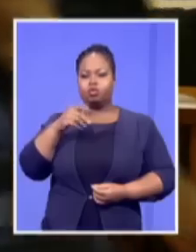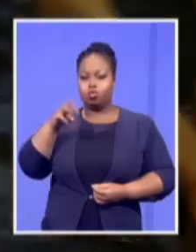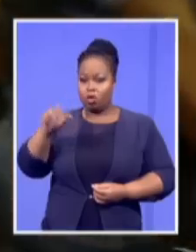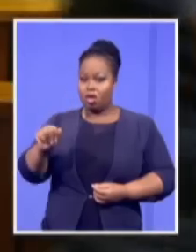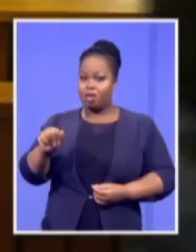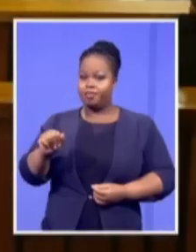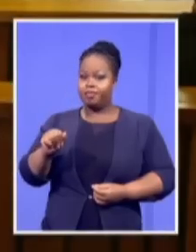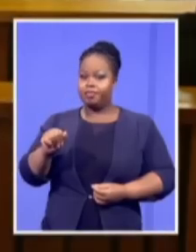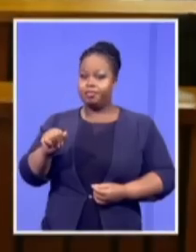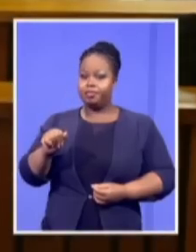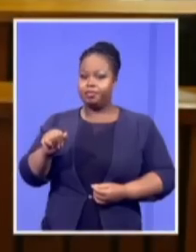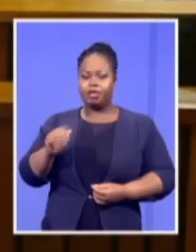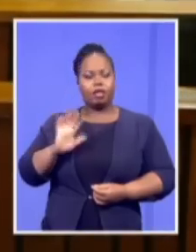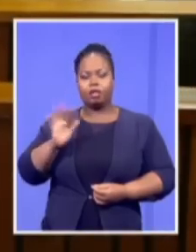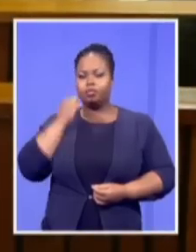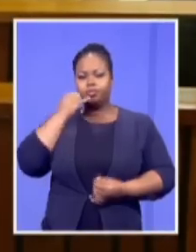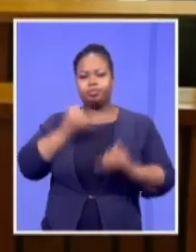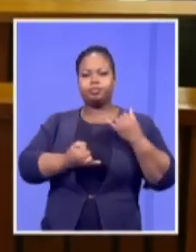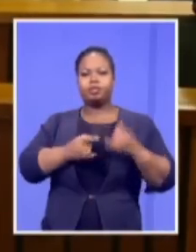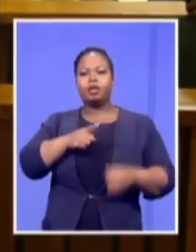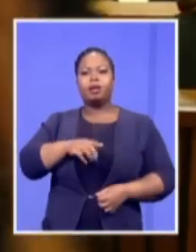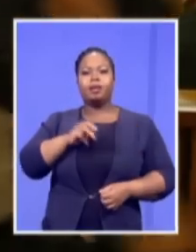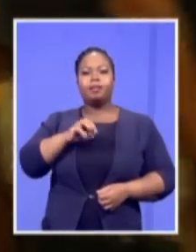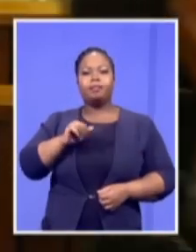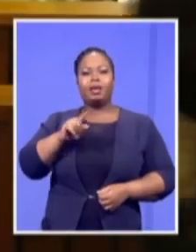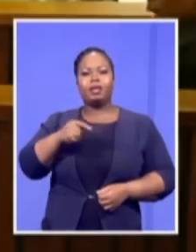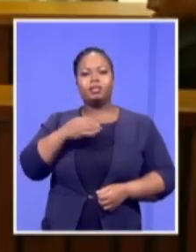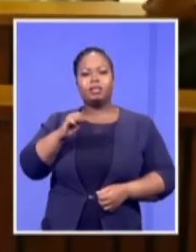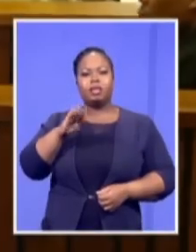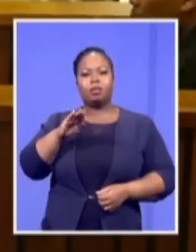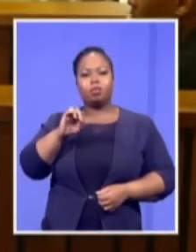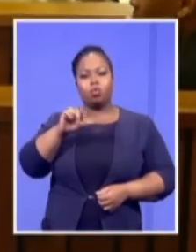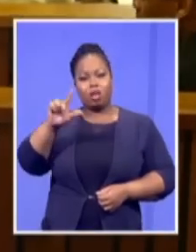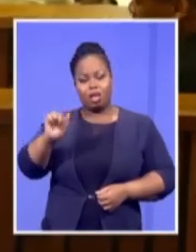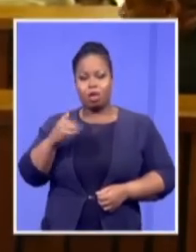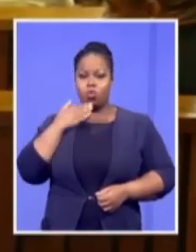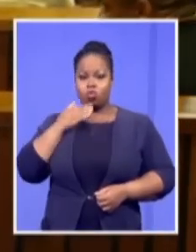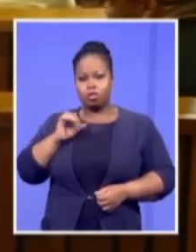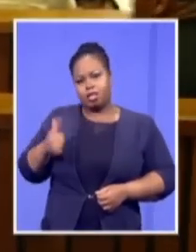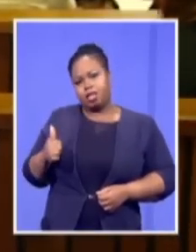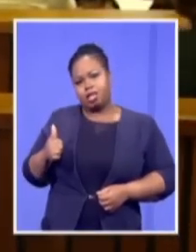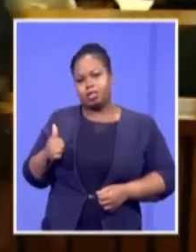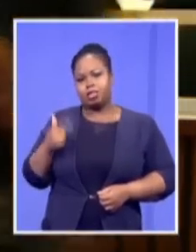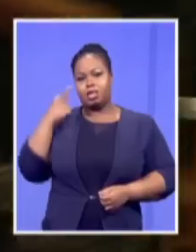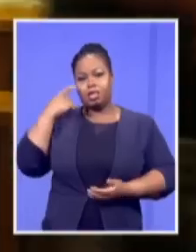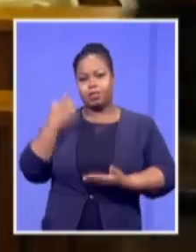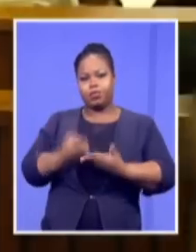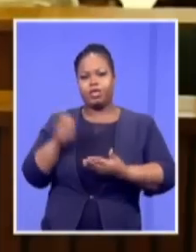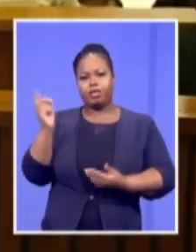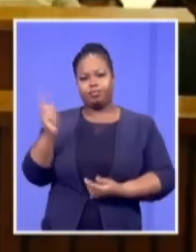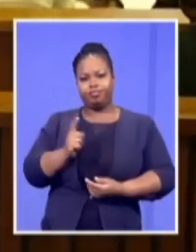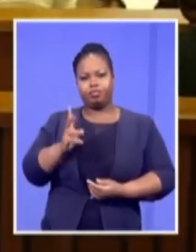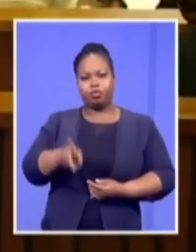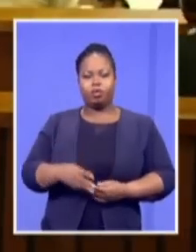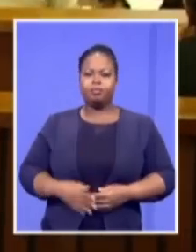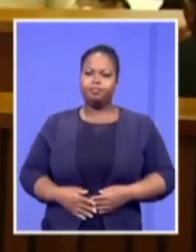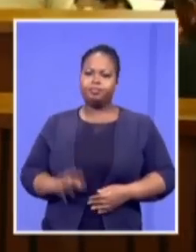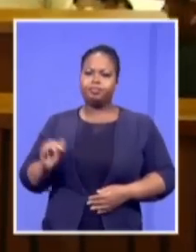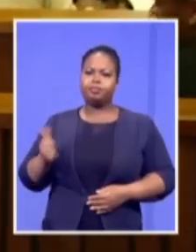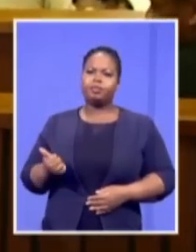is, or Matebula in fact, who is due to be the next police officer, we understand, to take the stand. He says after they